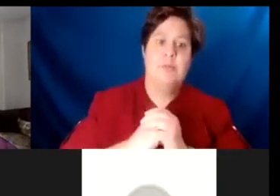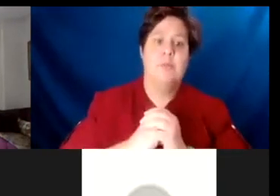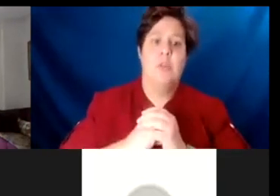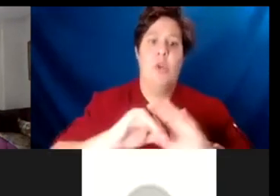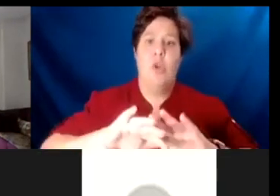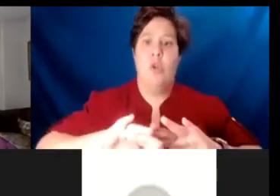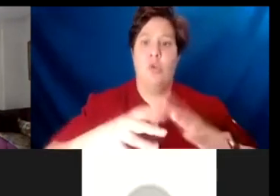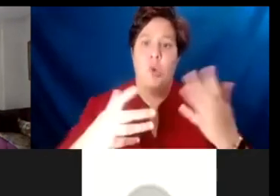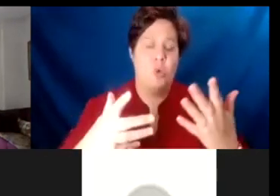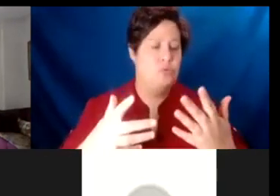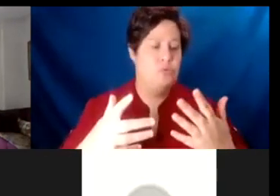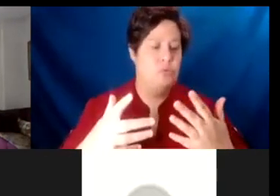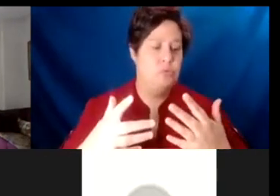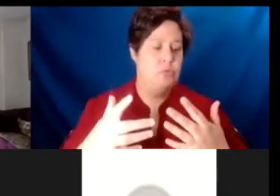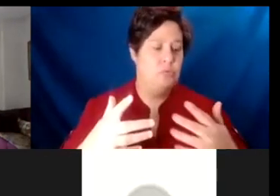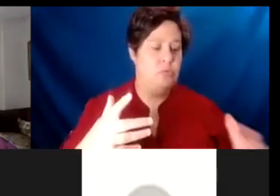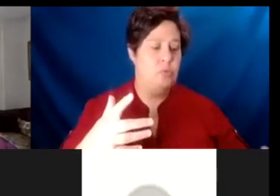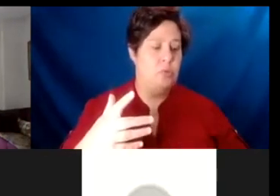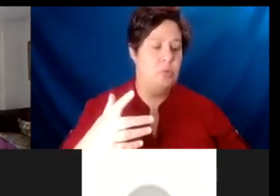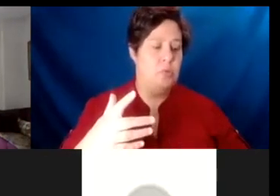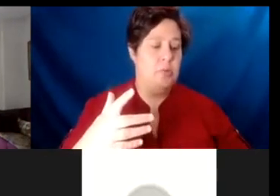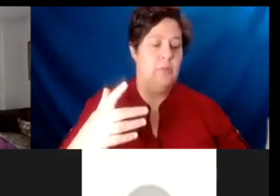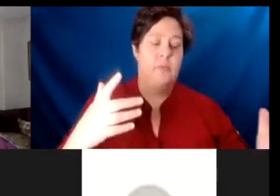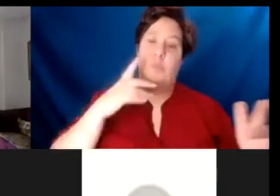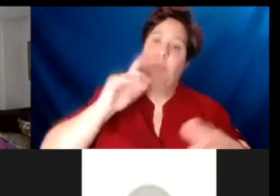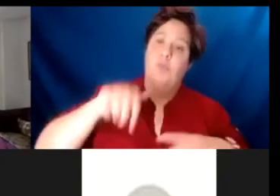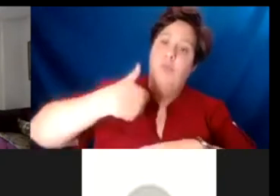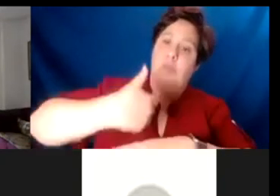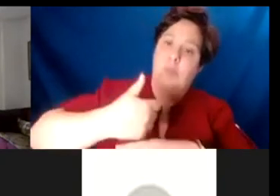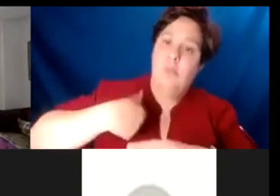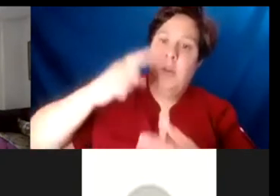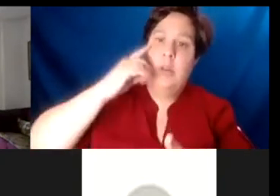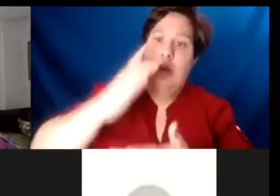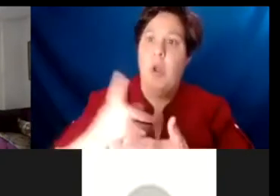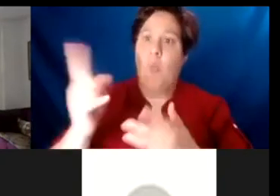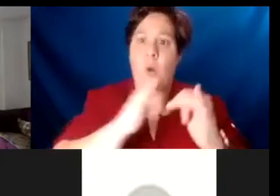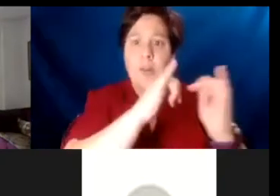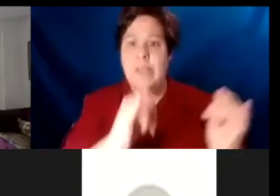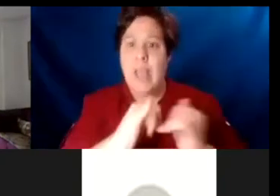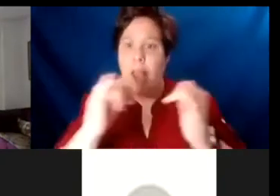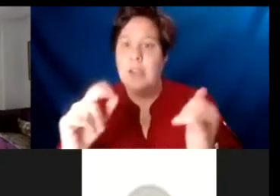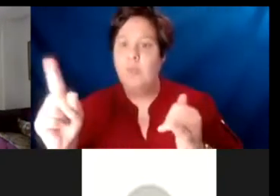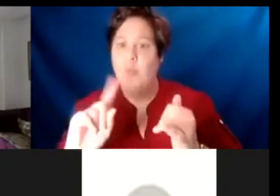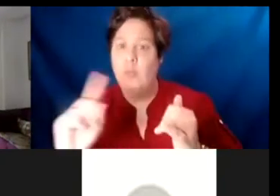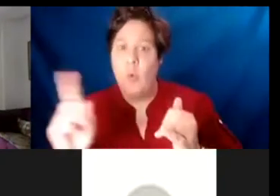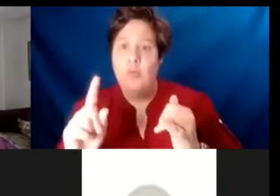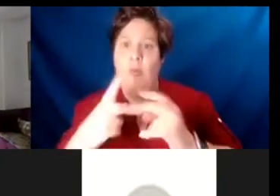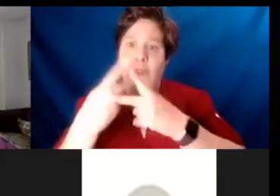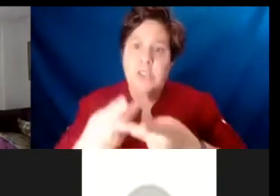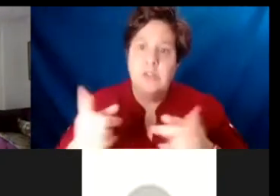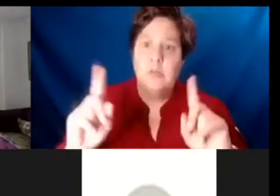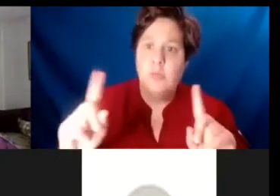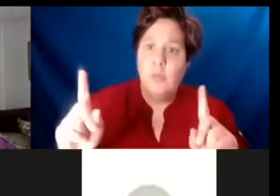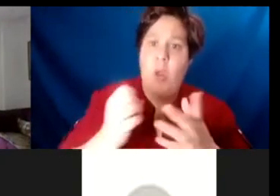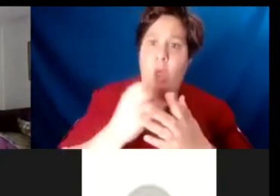not you know, so we decided what tents there were, what activities there were, and there was lots